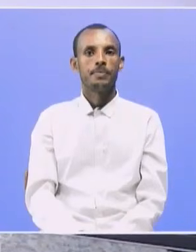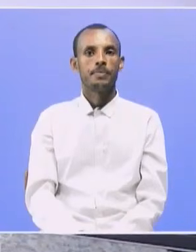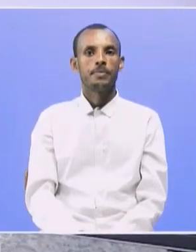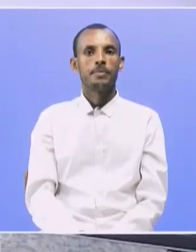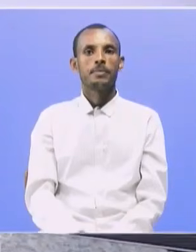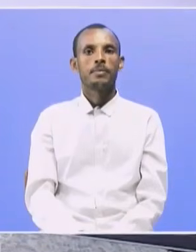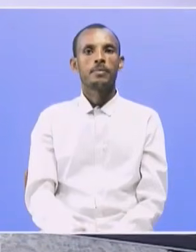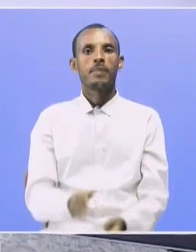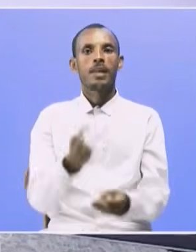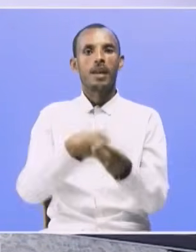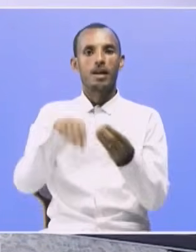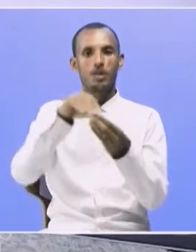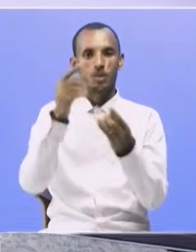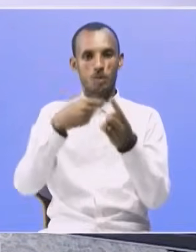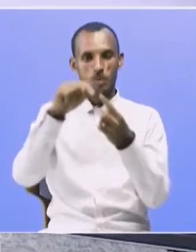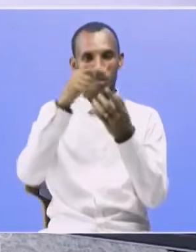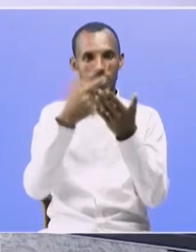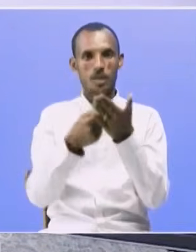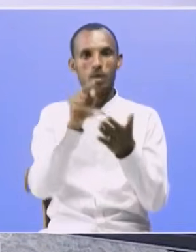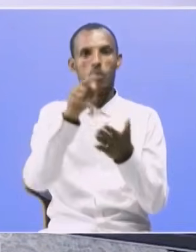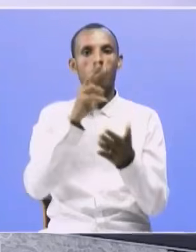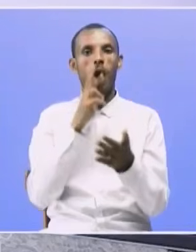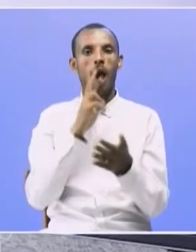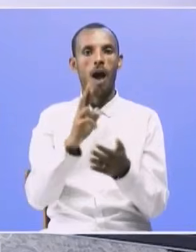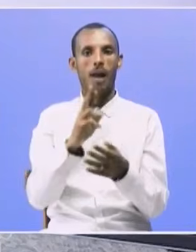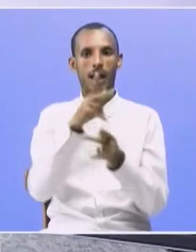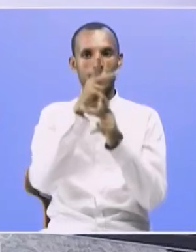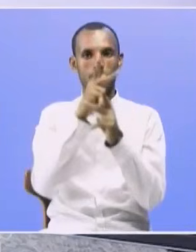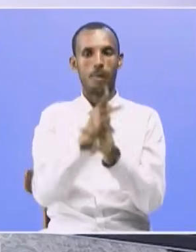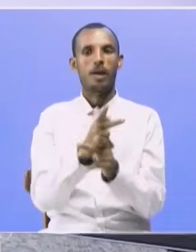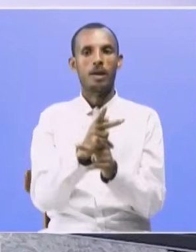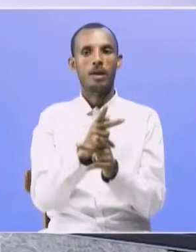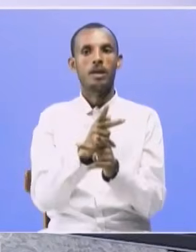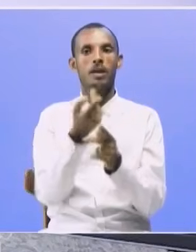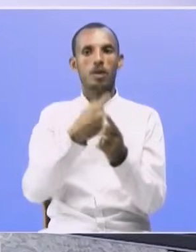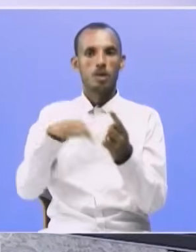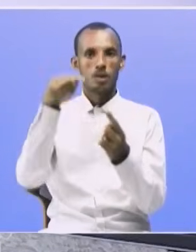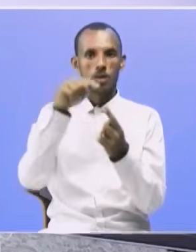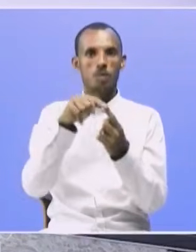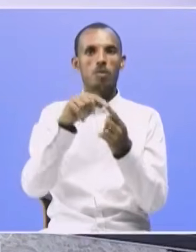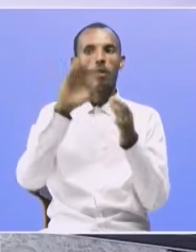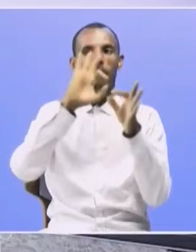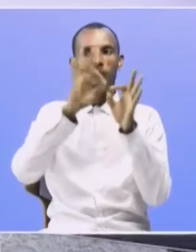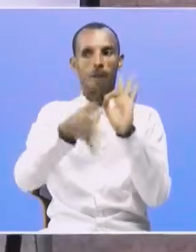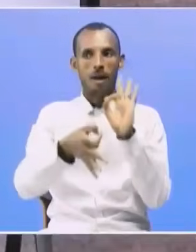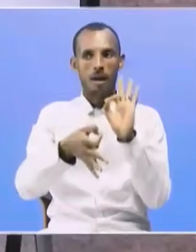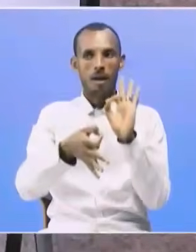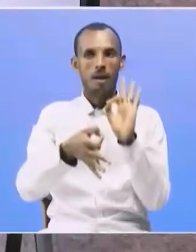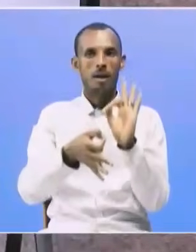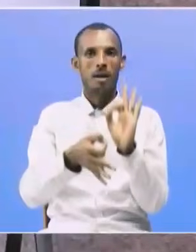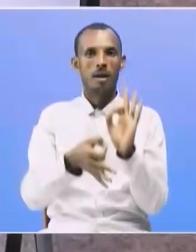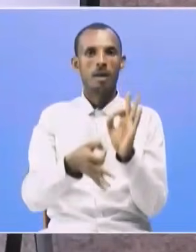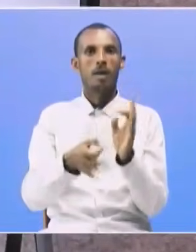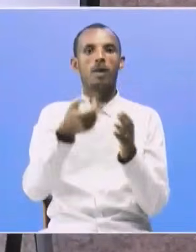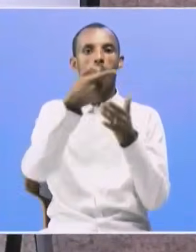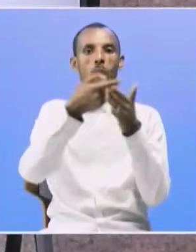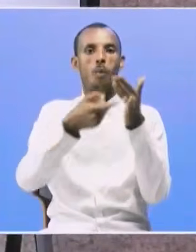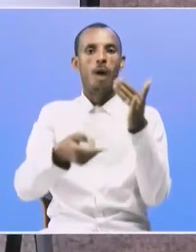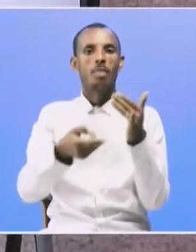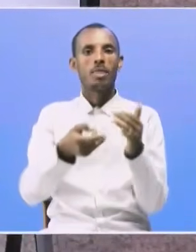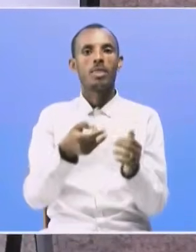In addition to this, you are also expected to define what finite